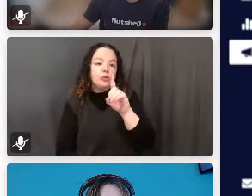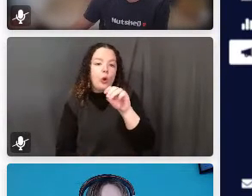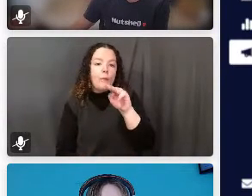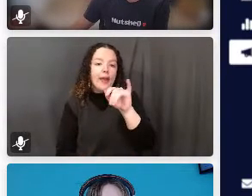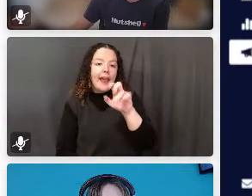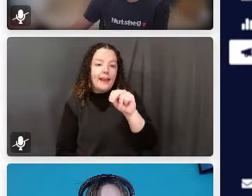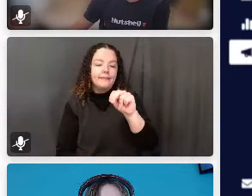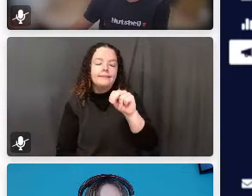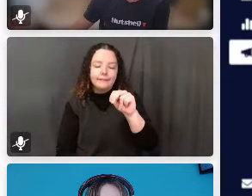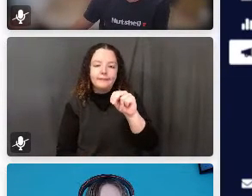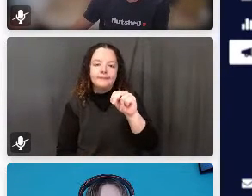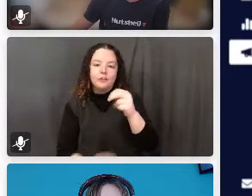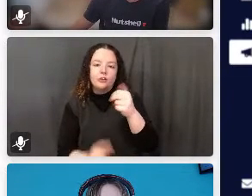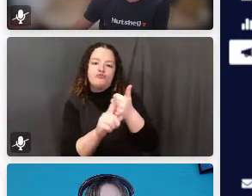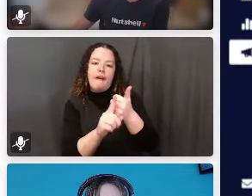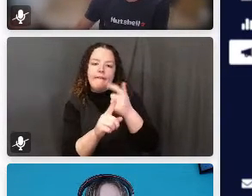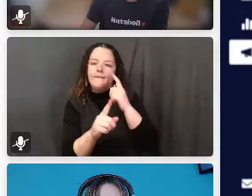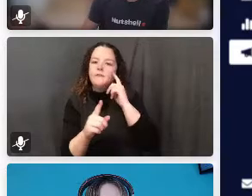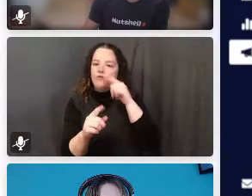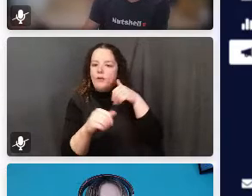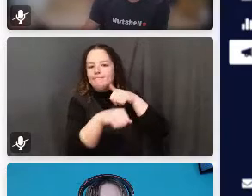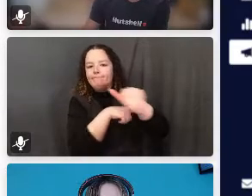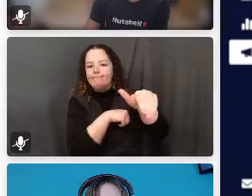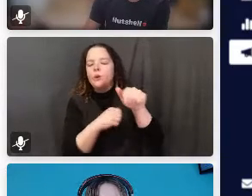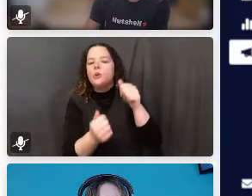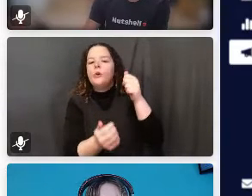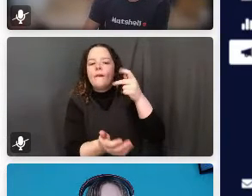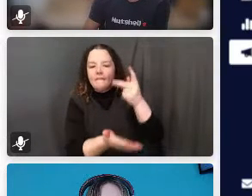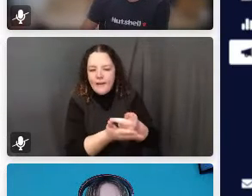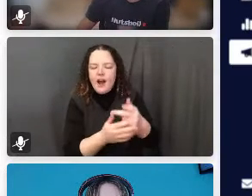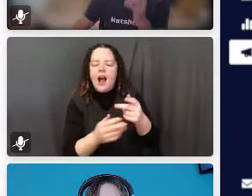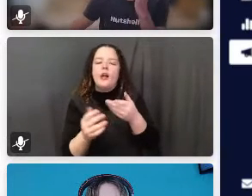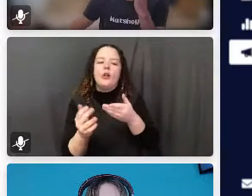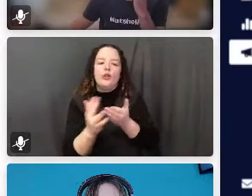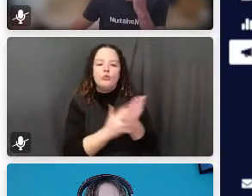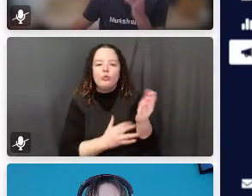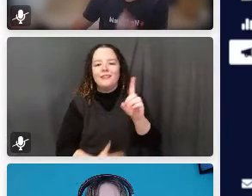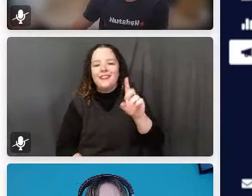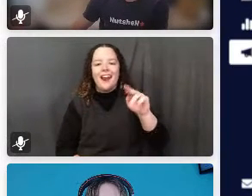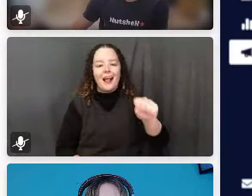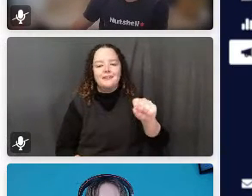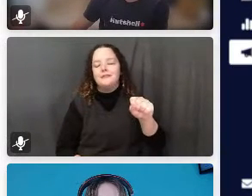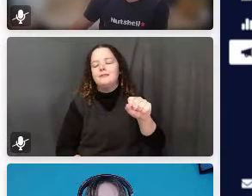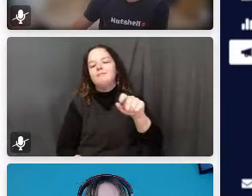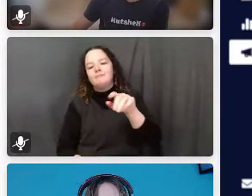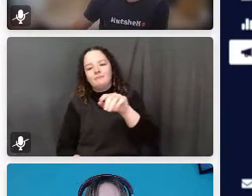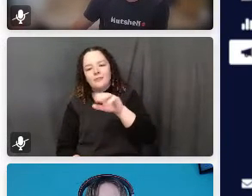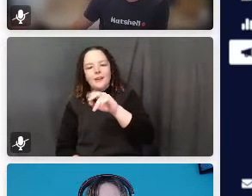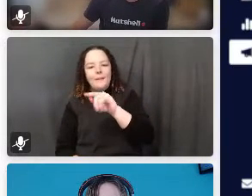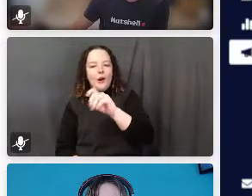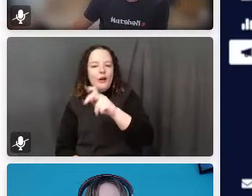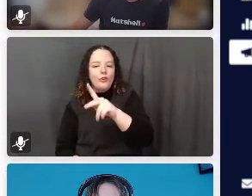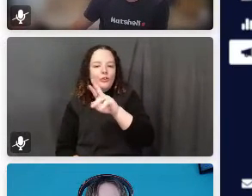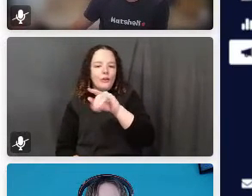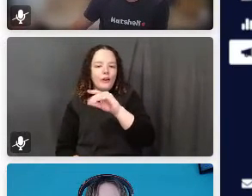address that you will verify through DNS and DMARC records, which I will talk about later. And then we have